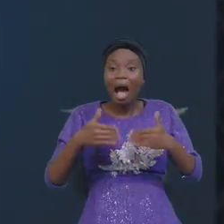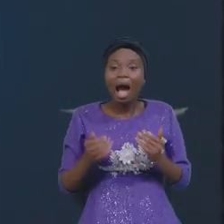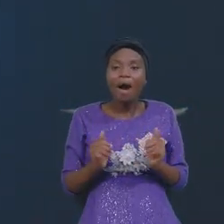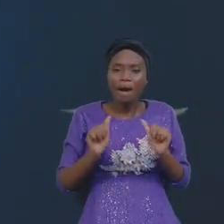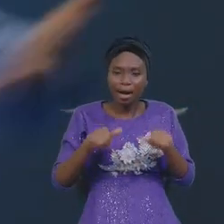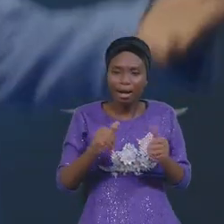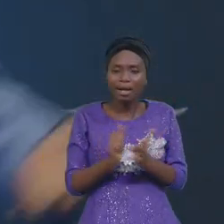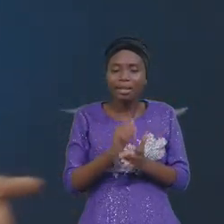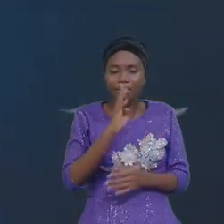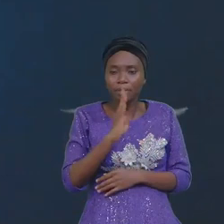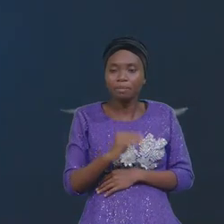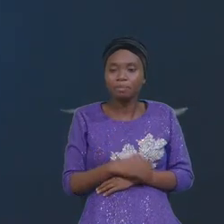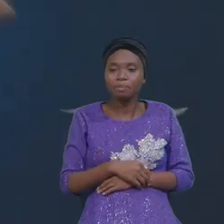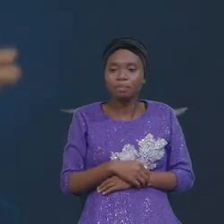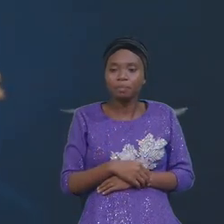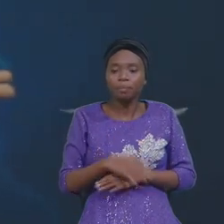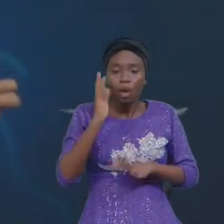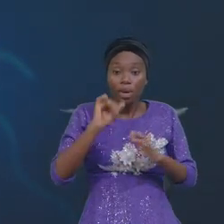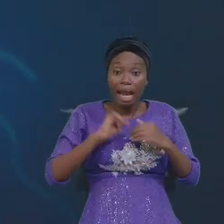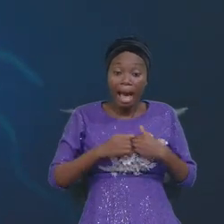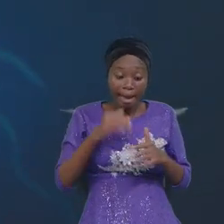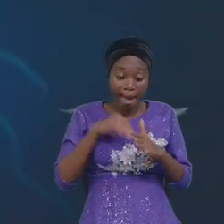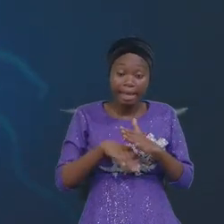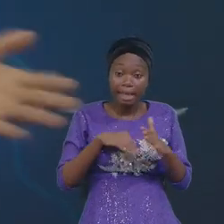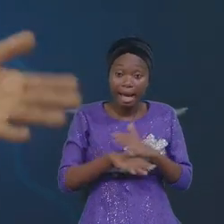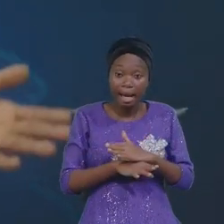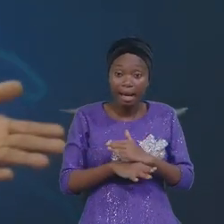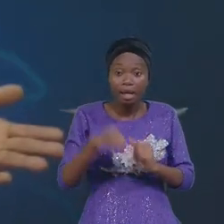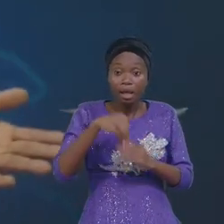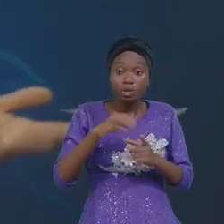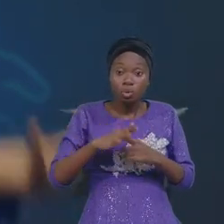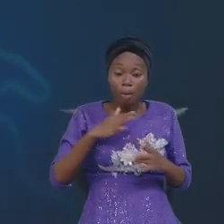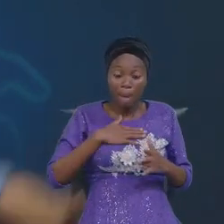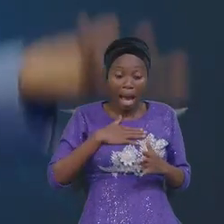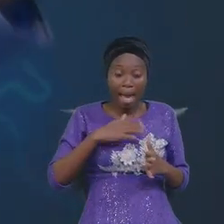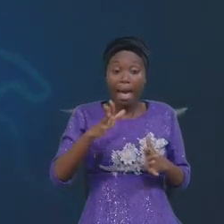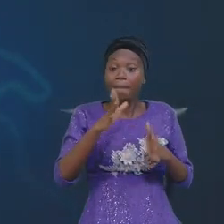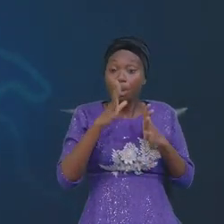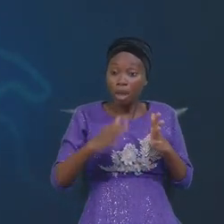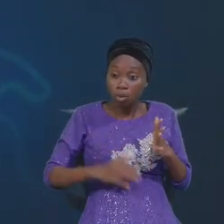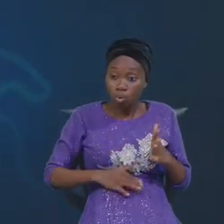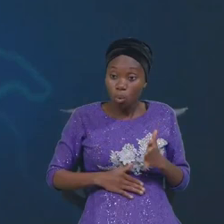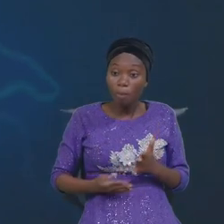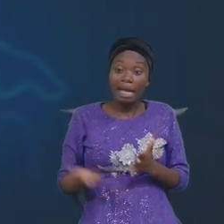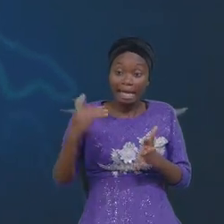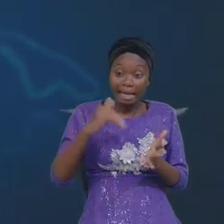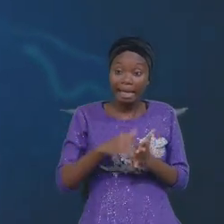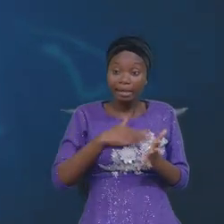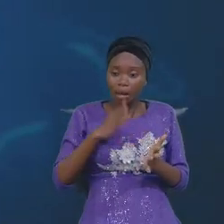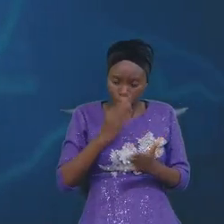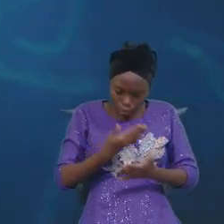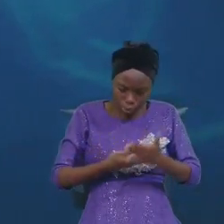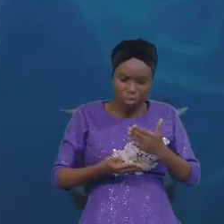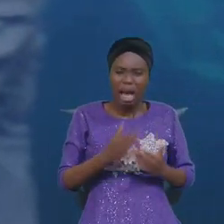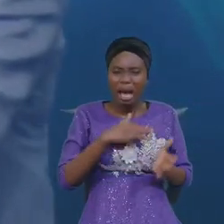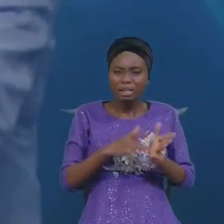be? Will I enter into my mother's womb and then be born again? And Jesus